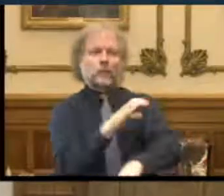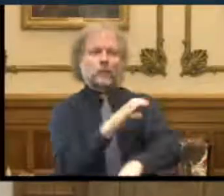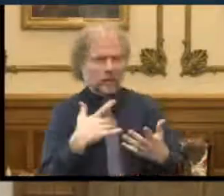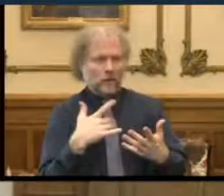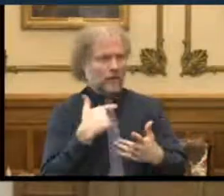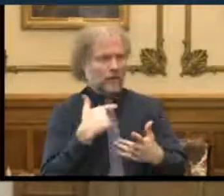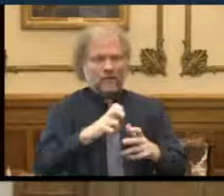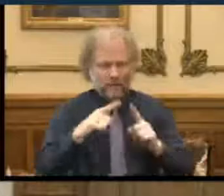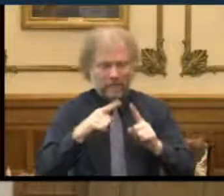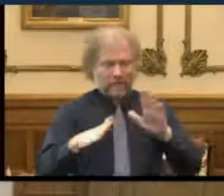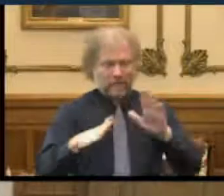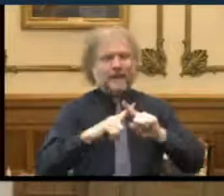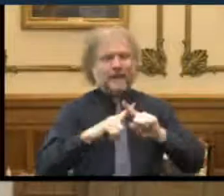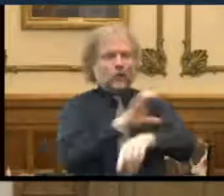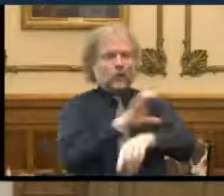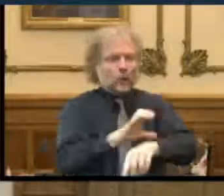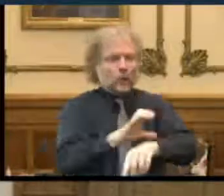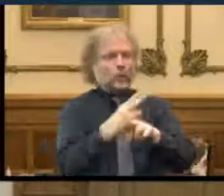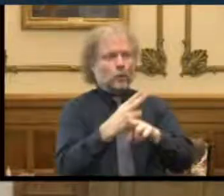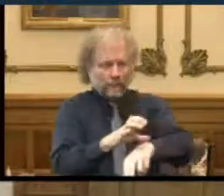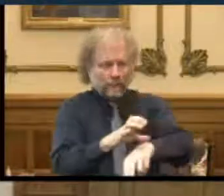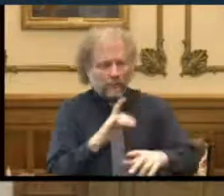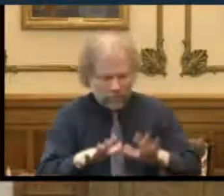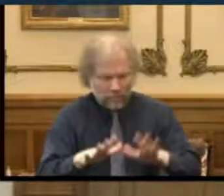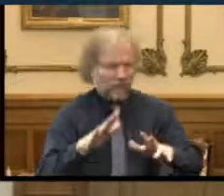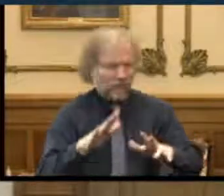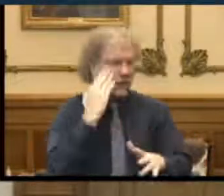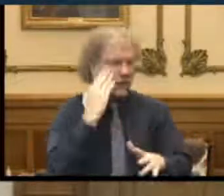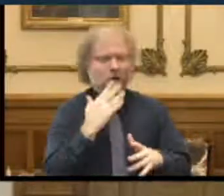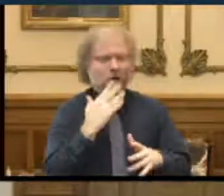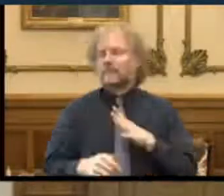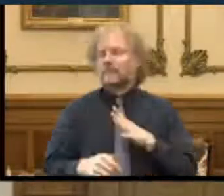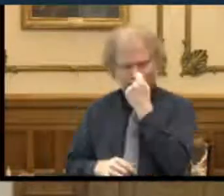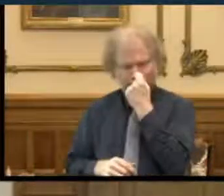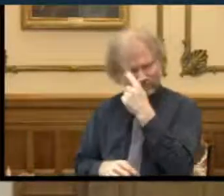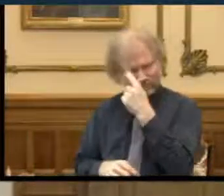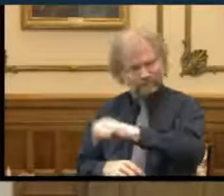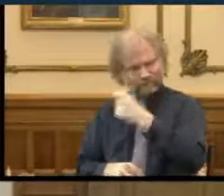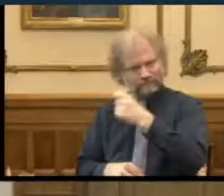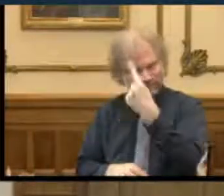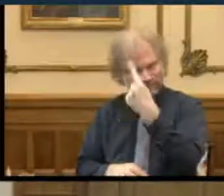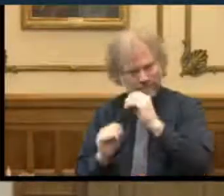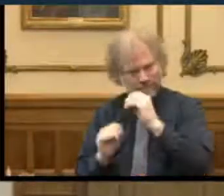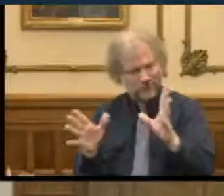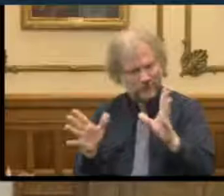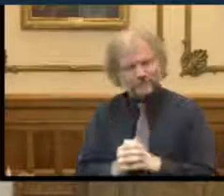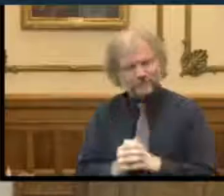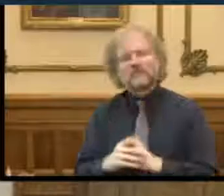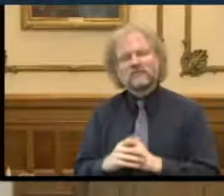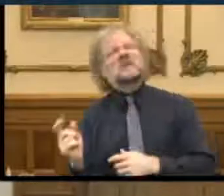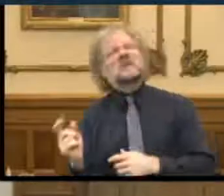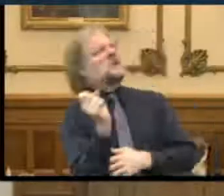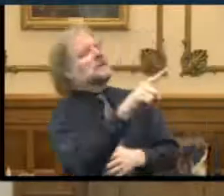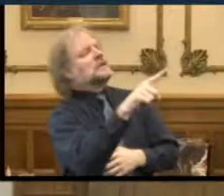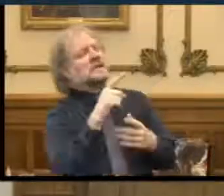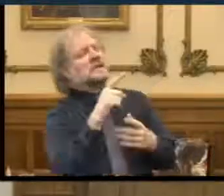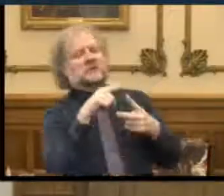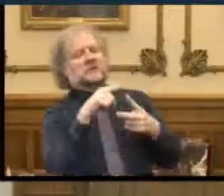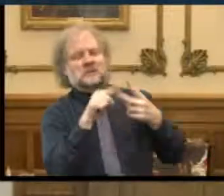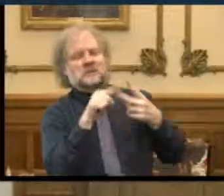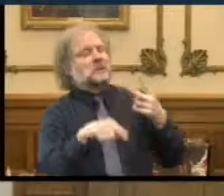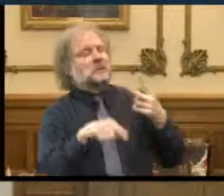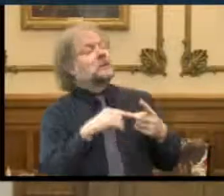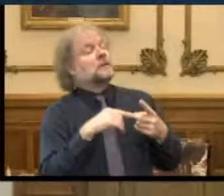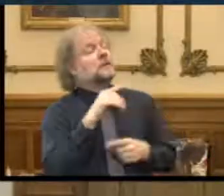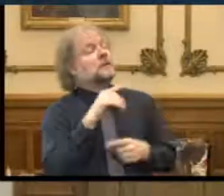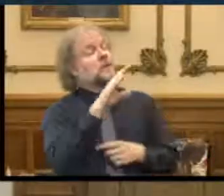I do this, I have to use a different one. So I can you know relate. how that goes. I do know how that goes. So I have two questions for you.